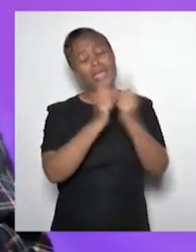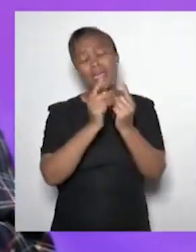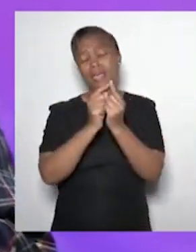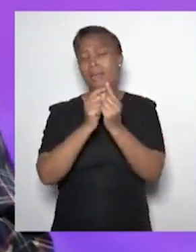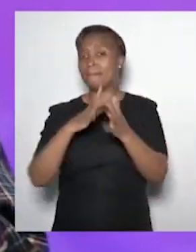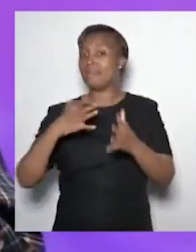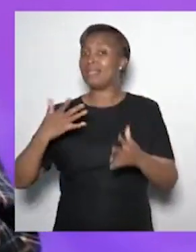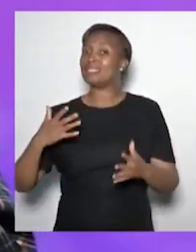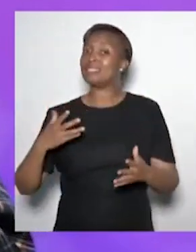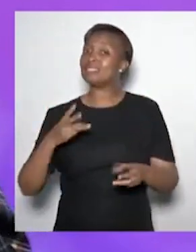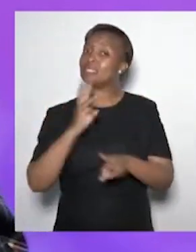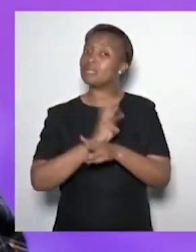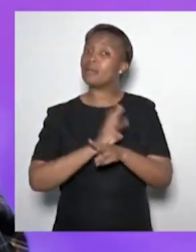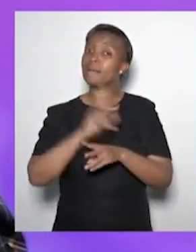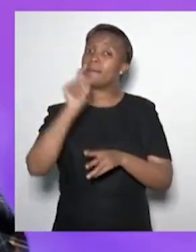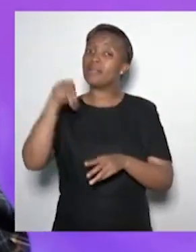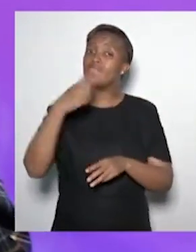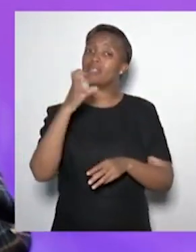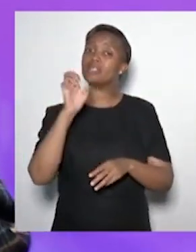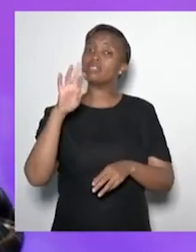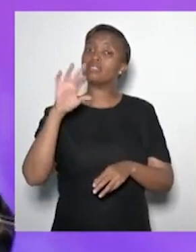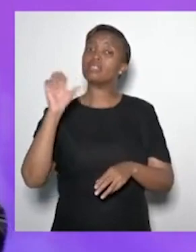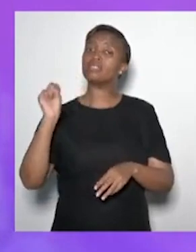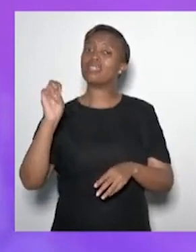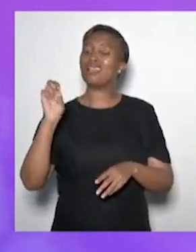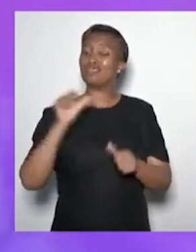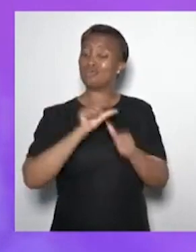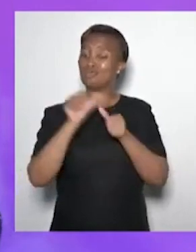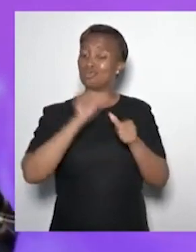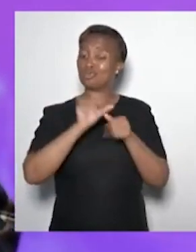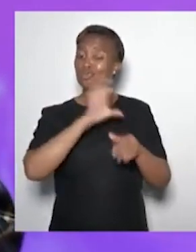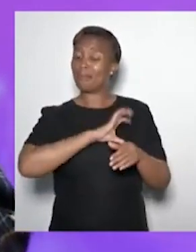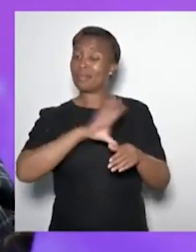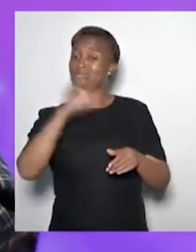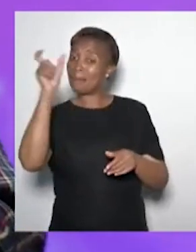India. She was a better Christian than me.